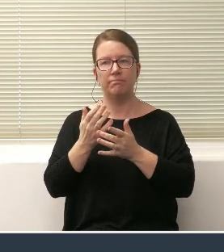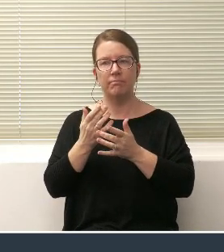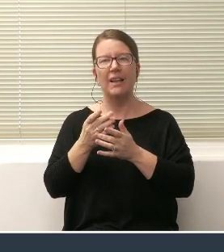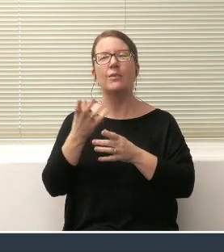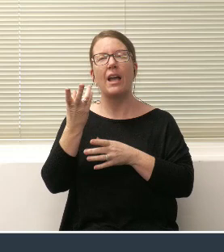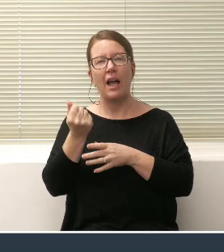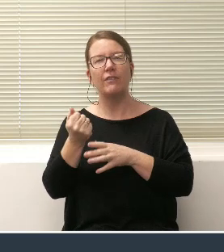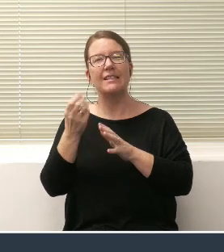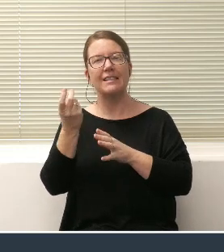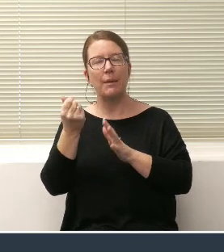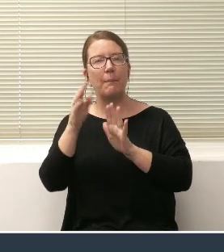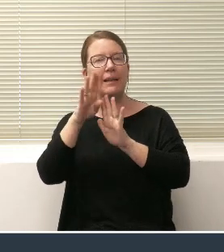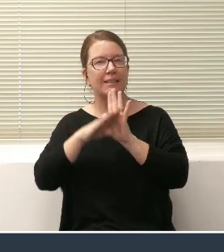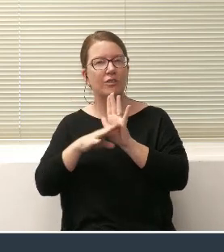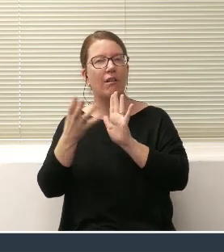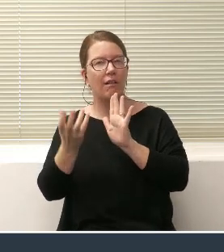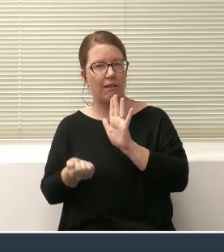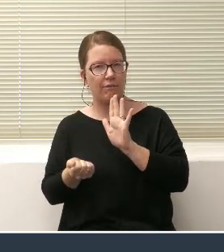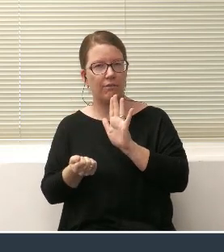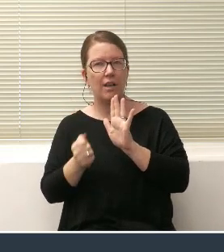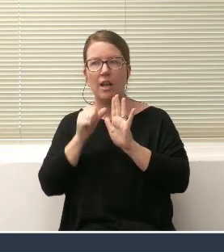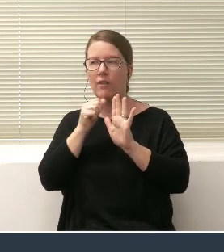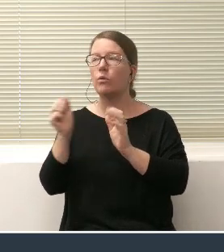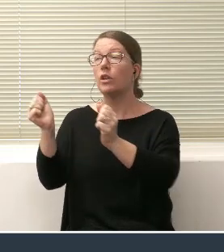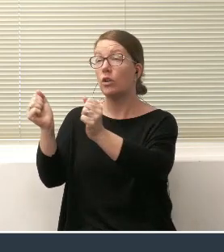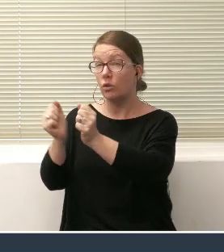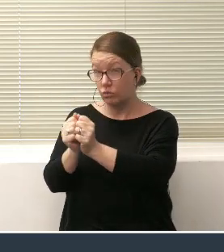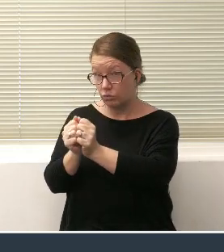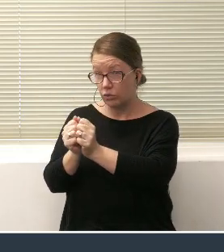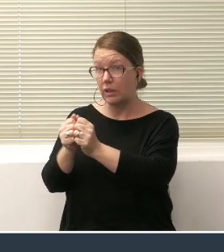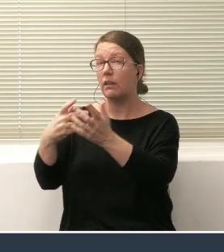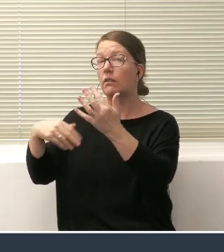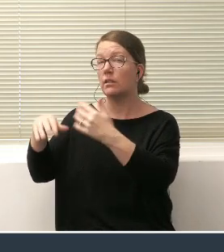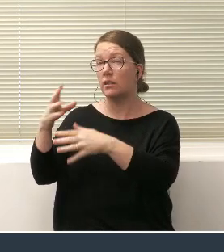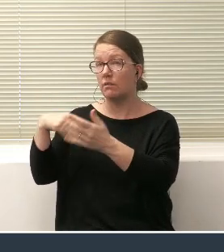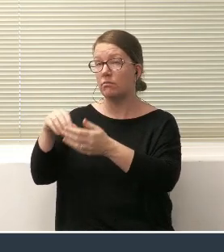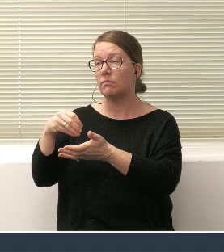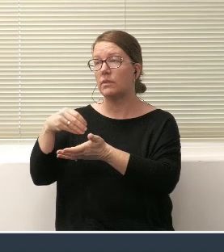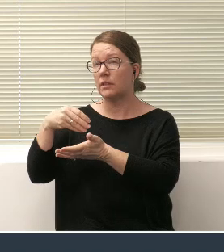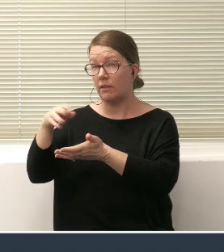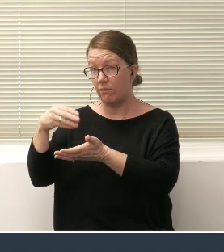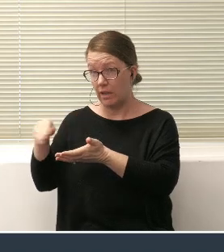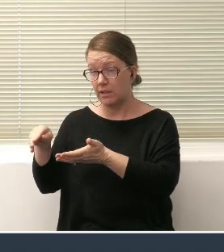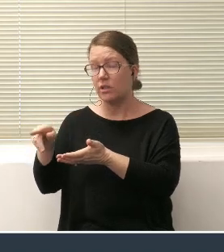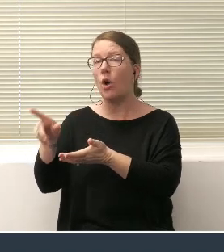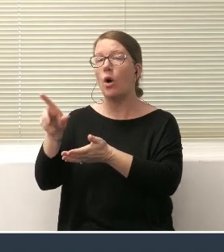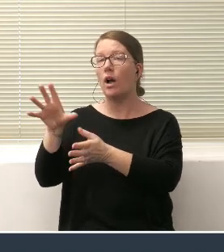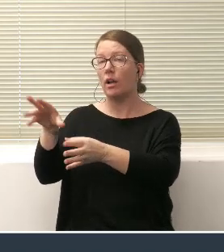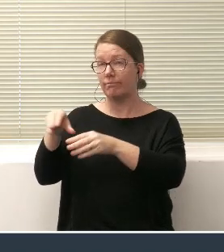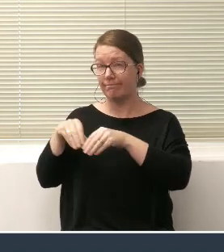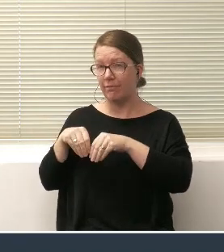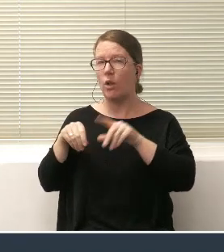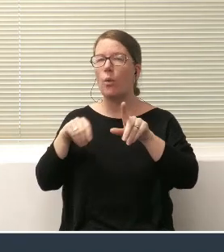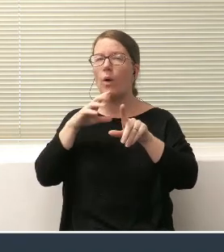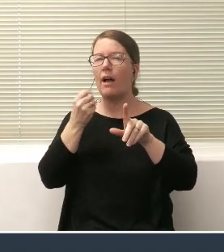some conditions, if you know what I mean, to our agreeing to divest and enter a delivery model that we've seen. And I just